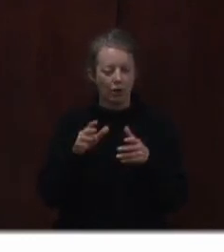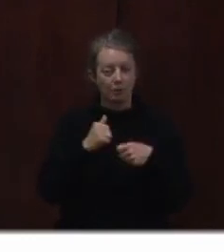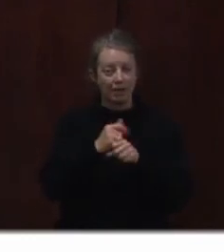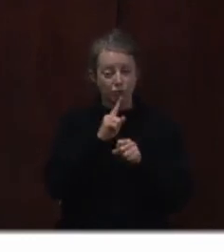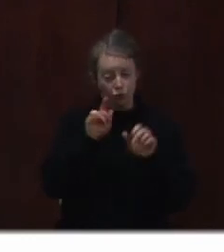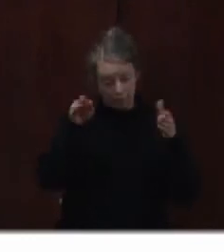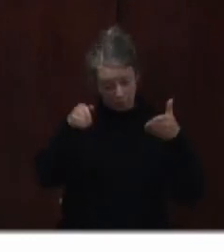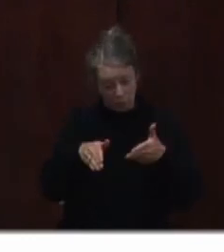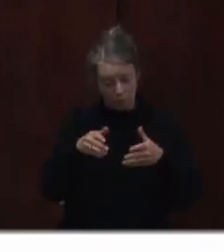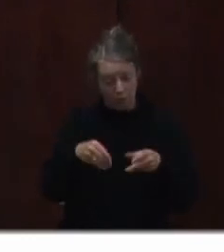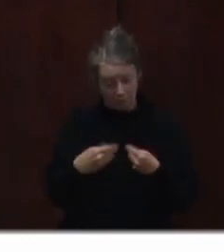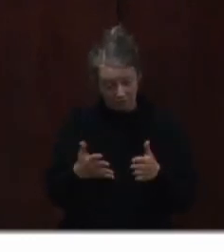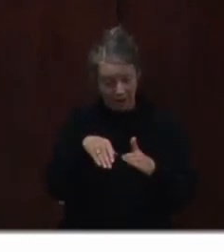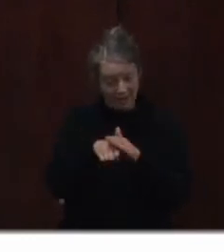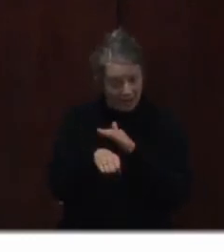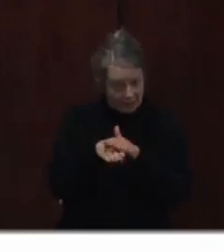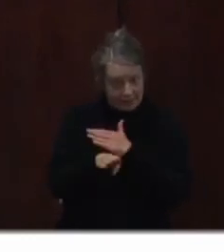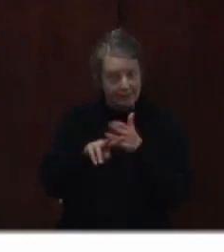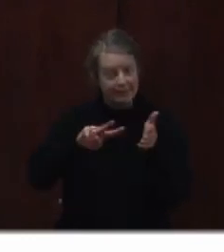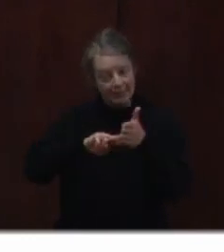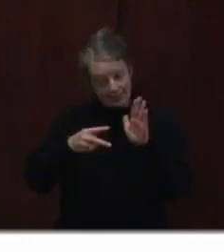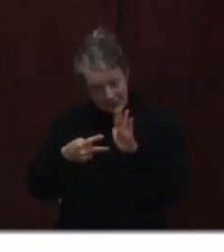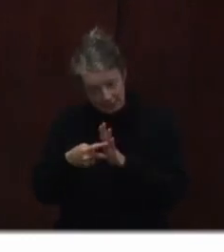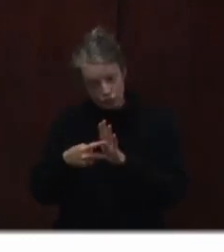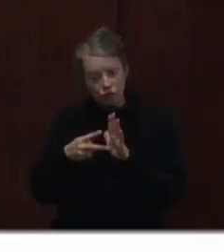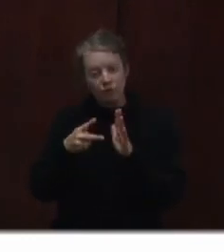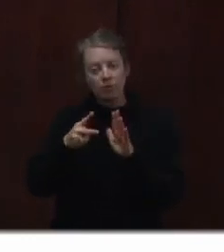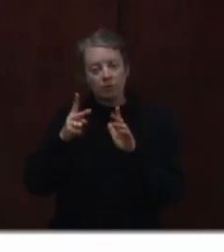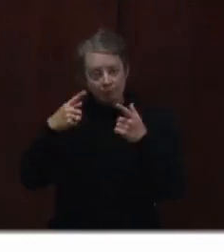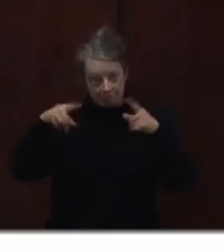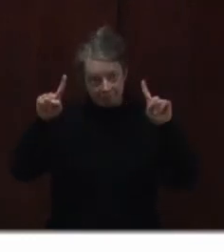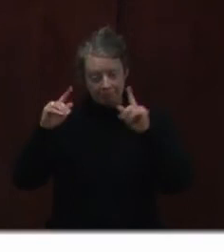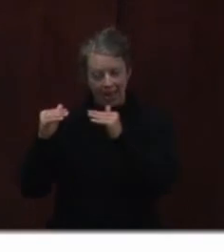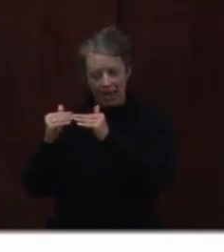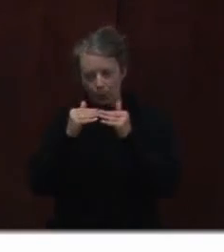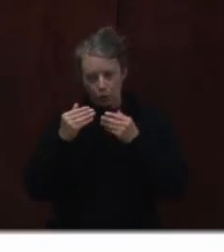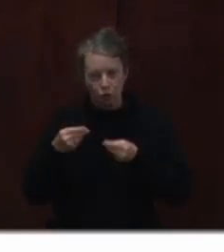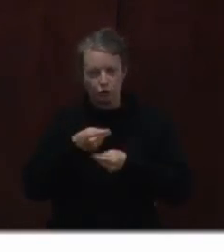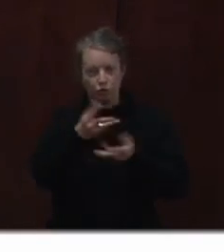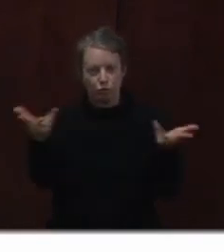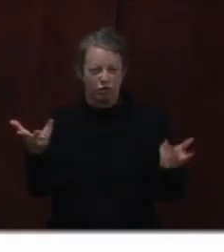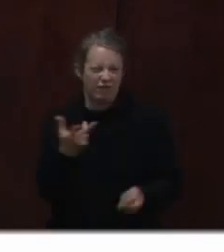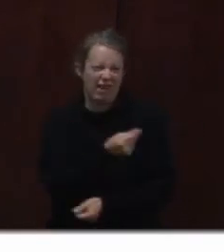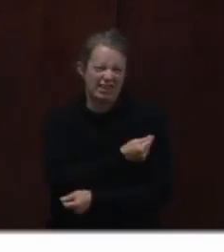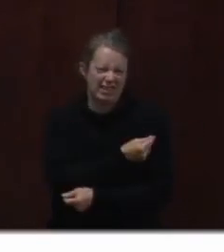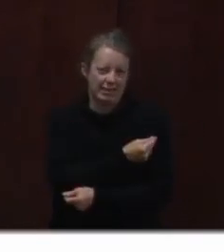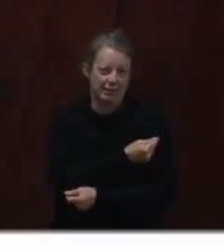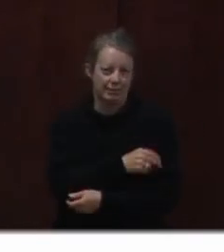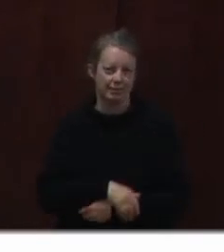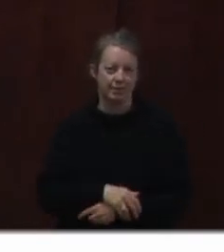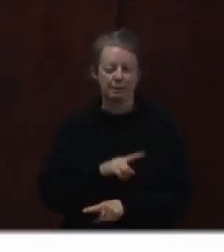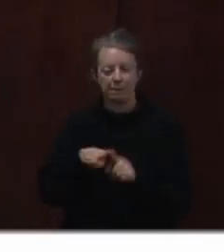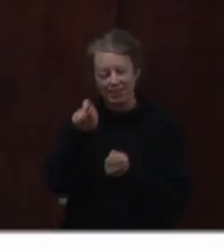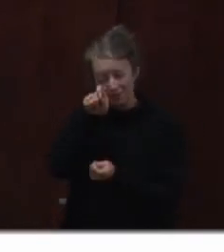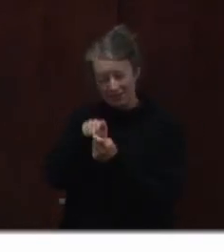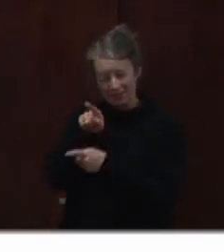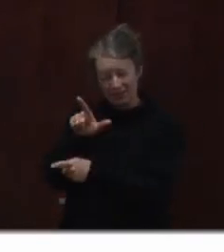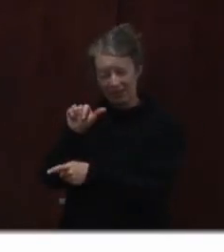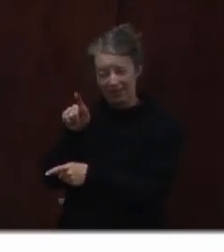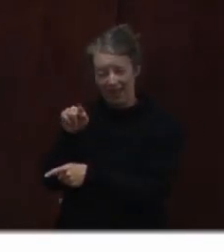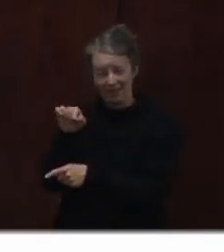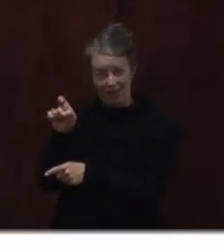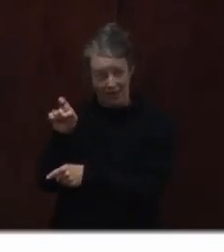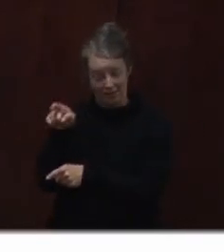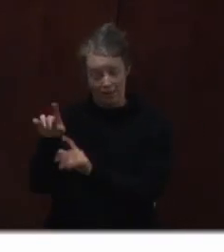that we're intentional in reaching an equitable distribution. And so, but that particularly the Latinx one does remind